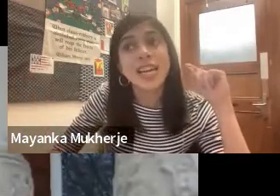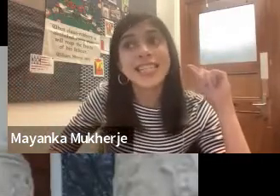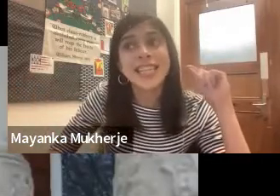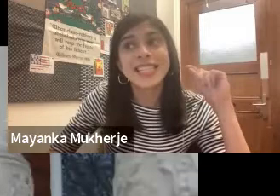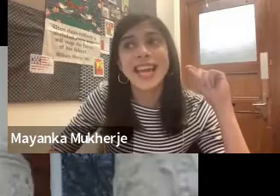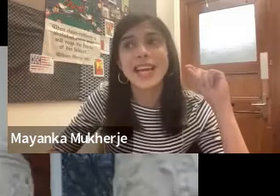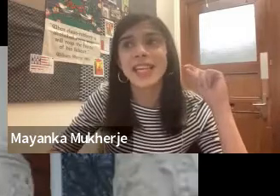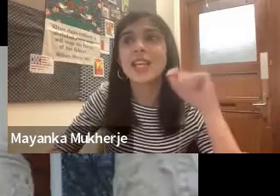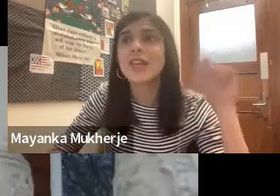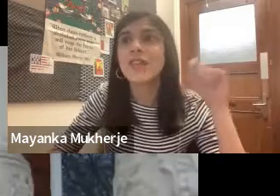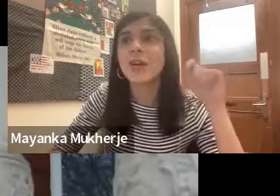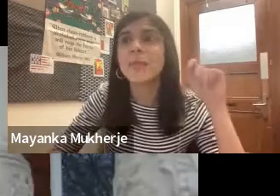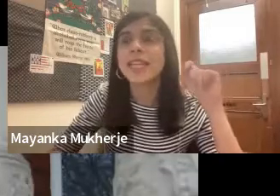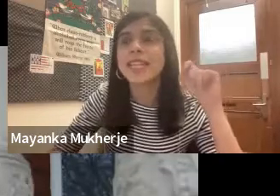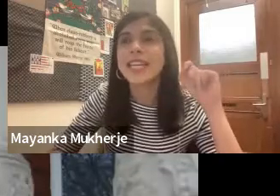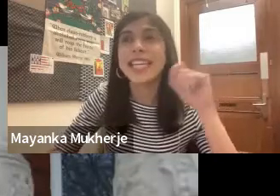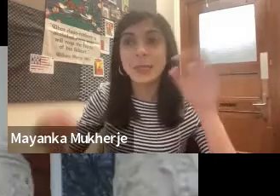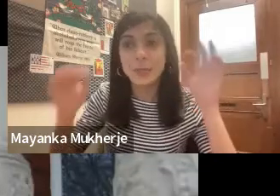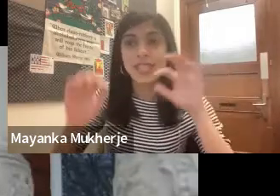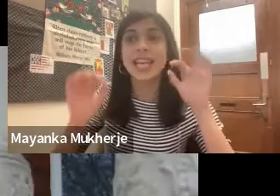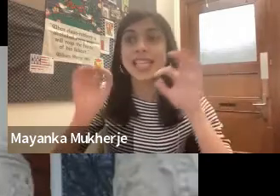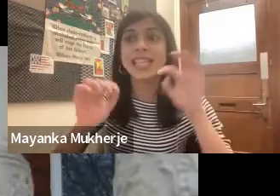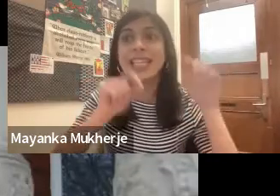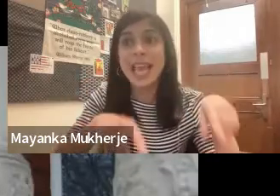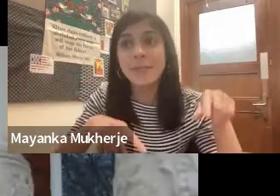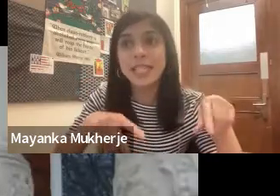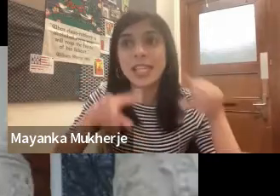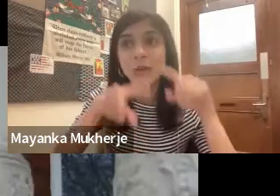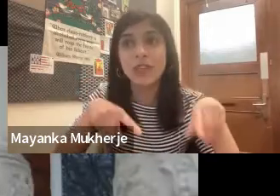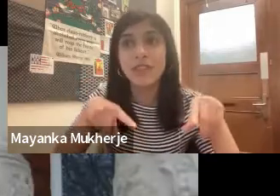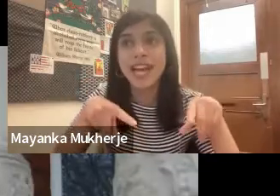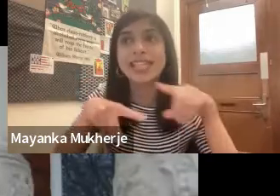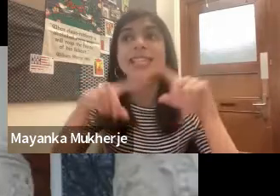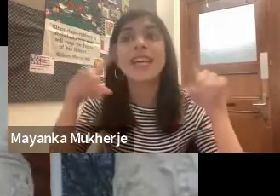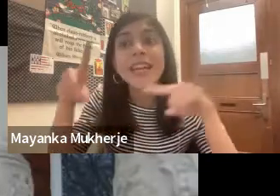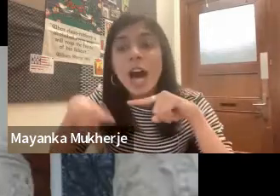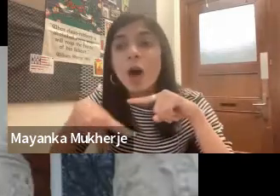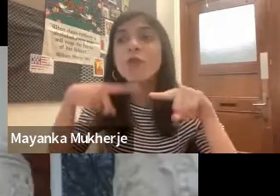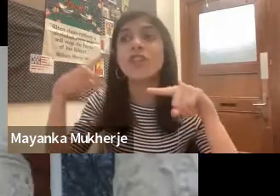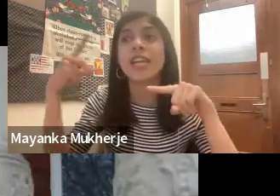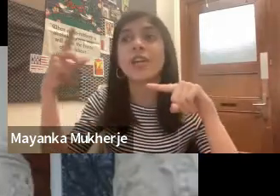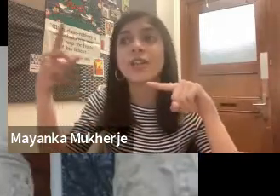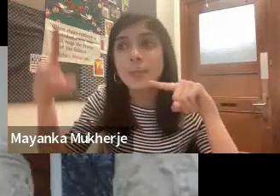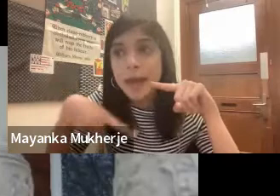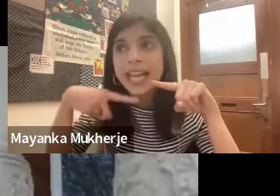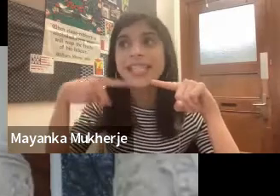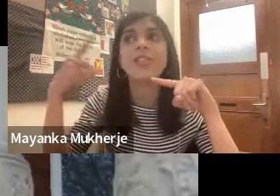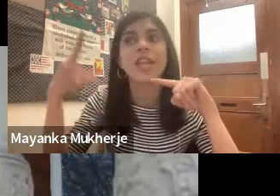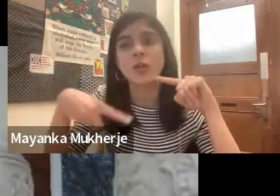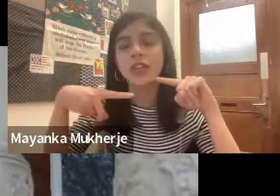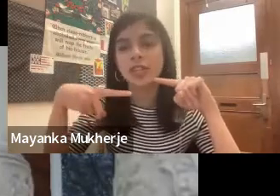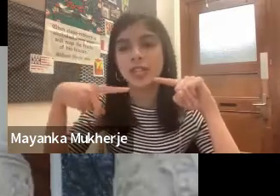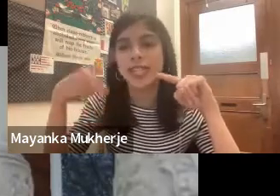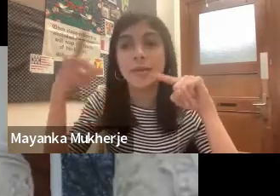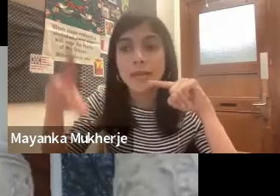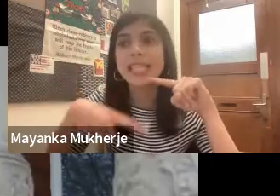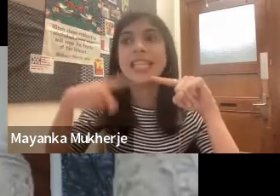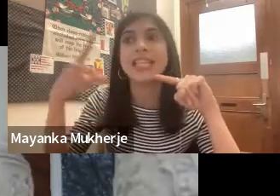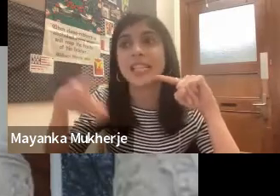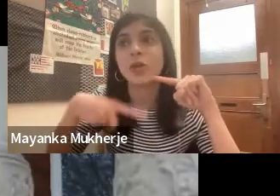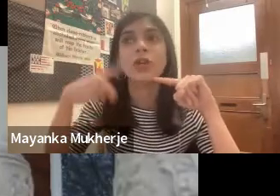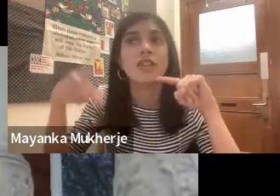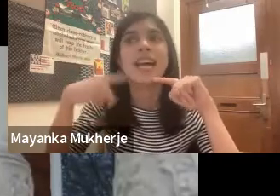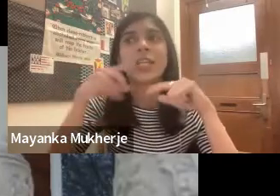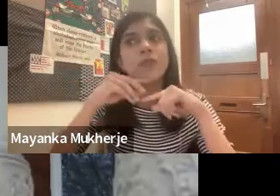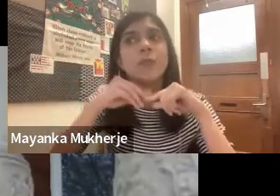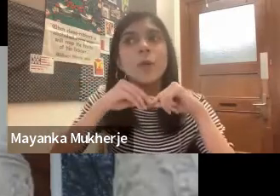conservation architect in the area confirmed that it is precisely this emptiness of the flats that allow for regular repairs and renovations that maintain